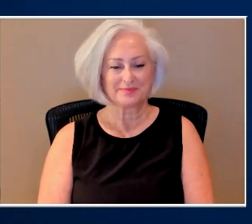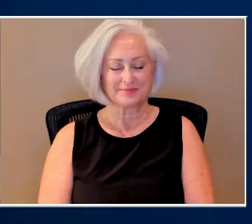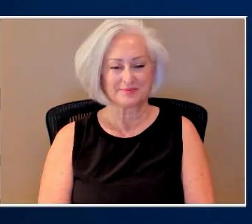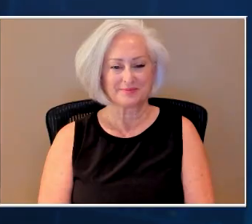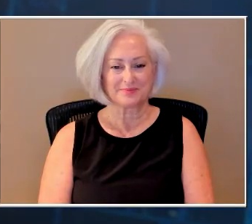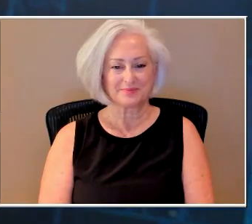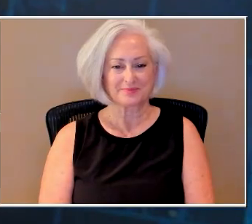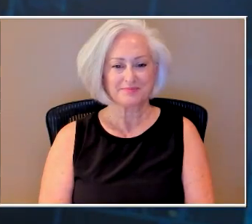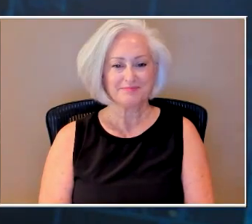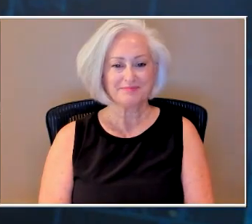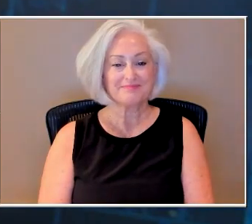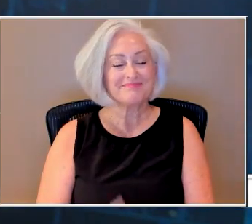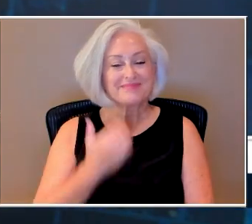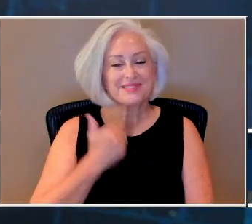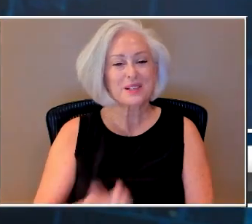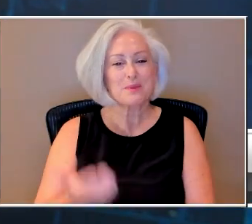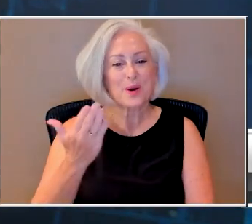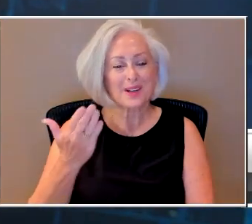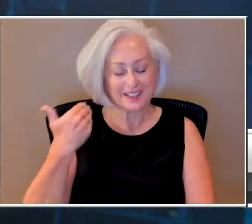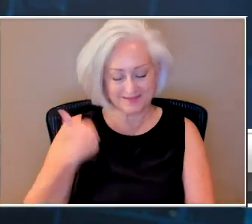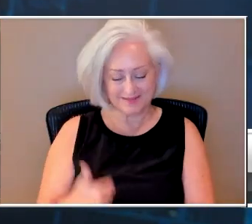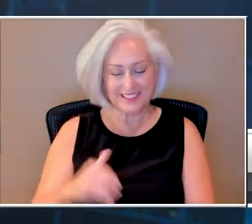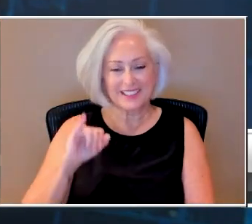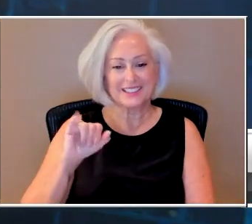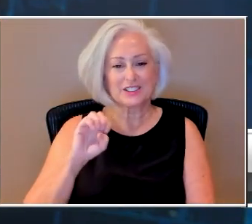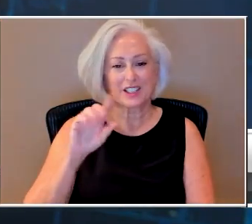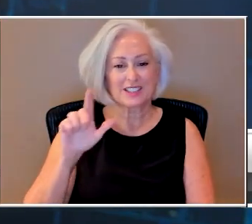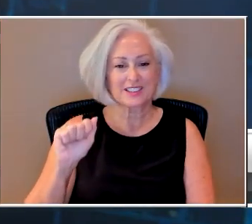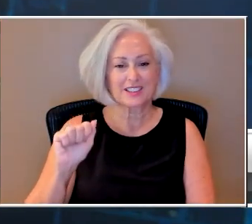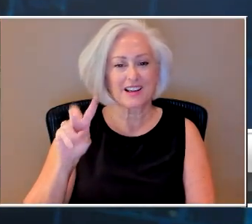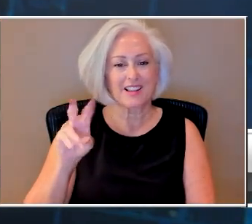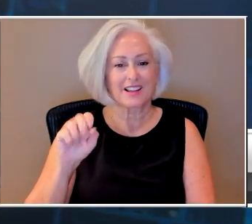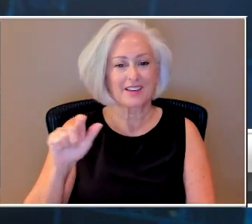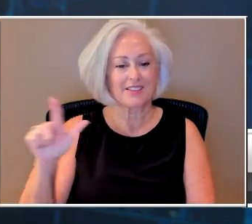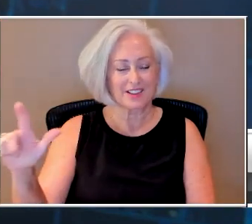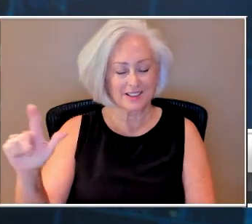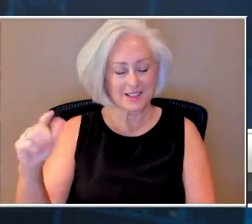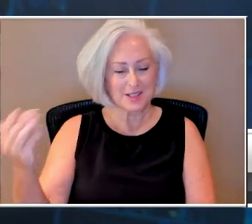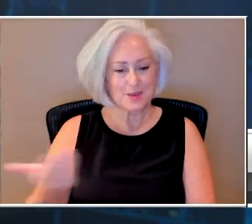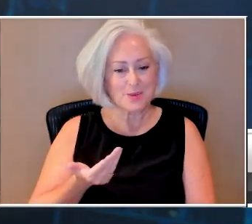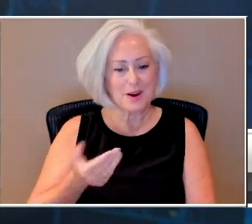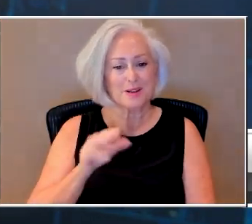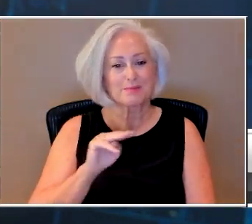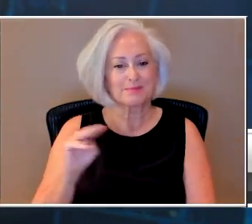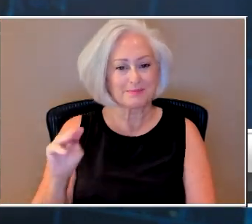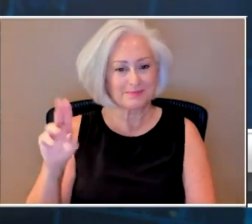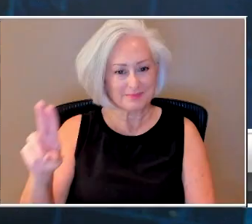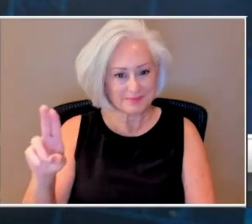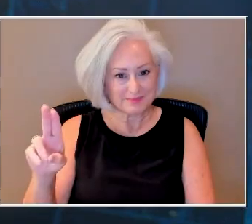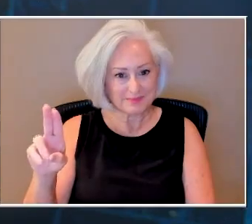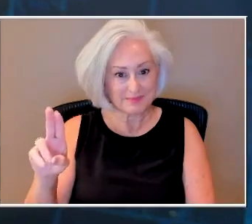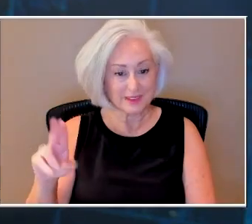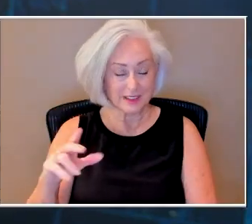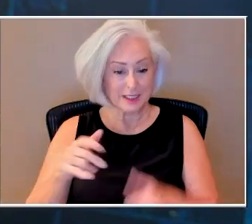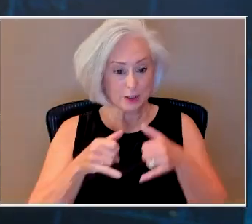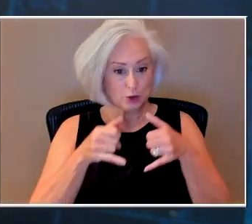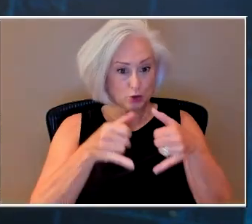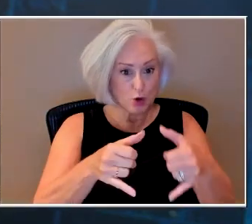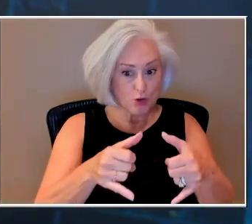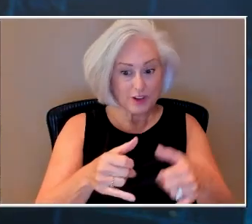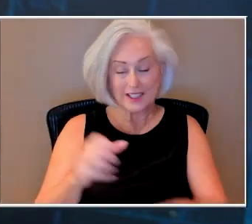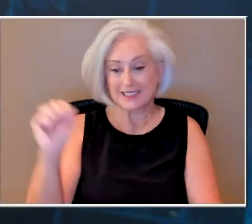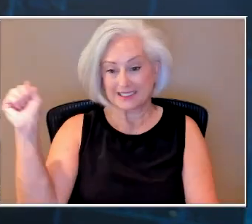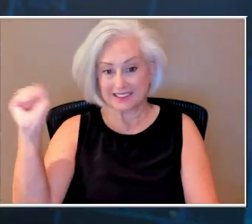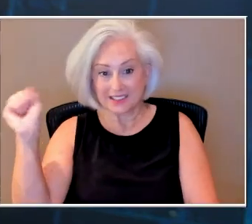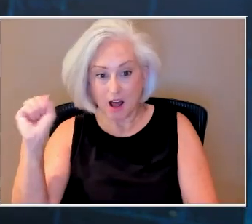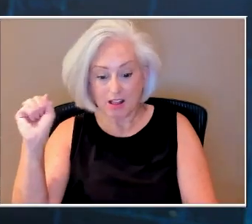Good morning, I'm Jessica Lovell and welcome to the Morning Medical Update. Whether the goal is a trophy, a scholarship, or simply staying strong,